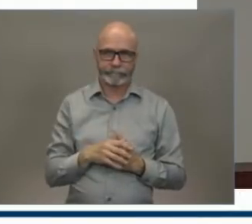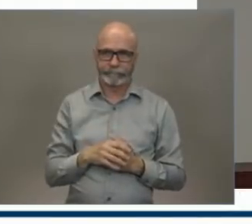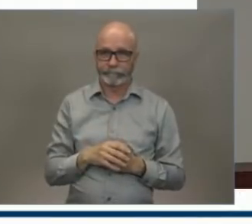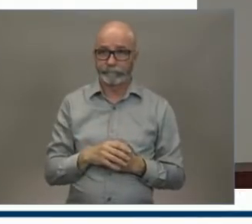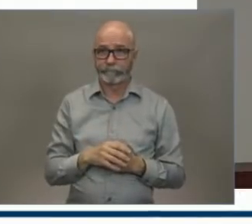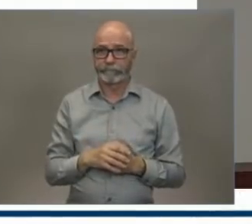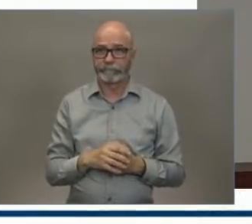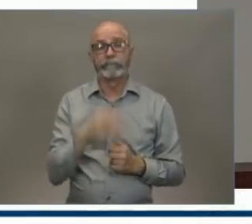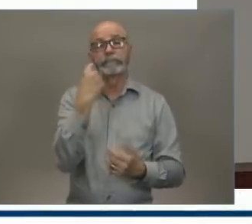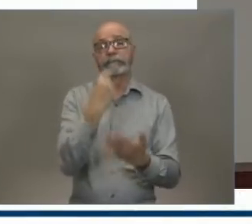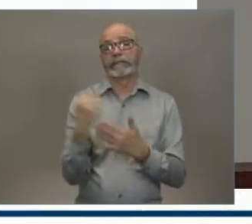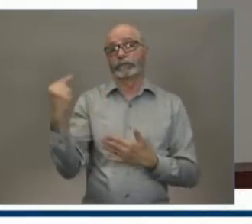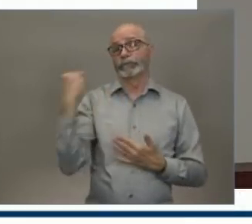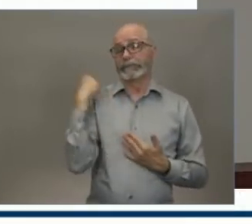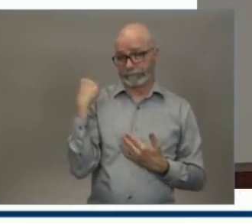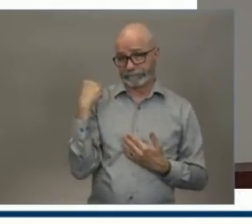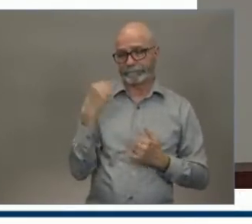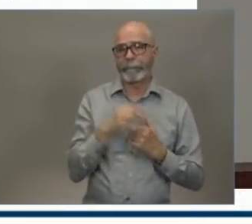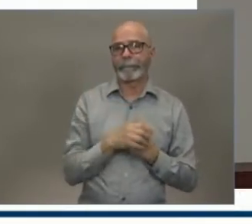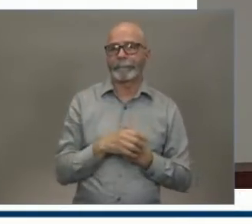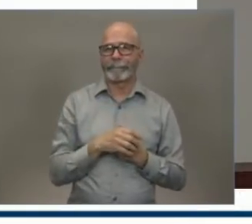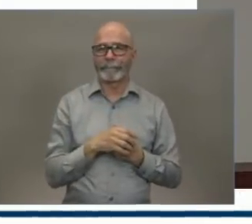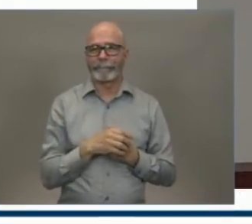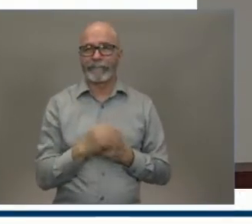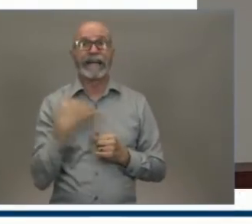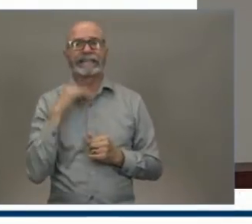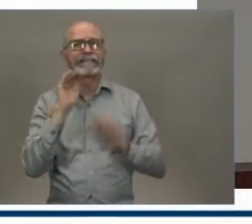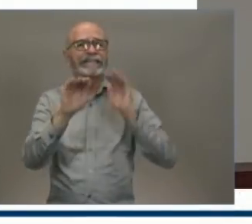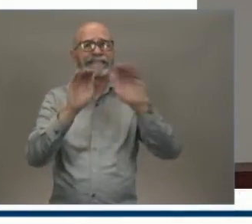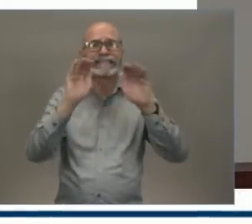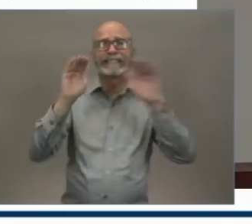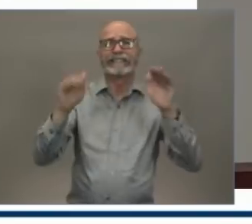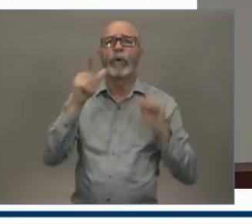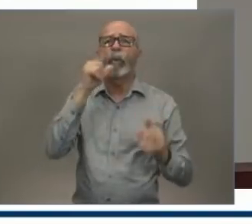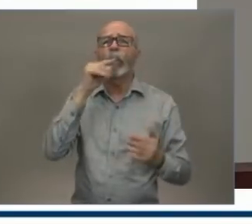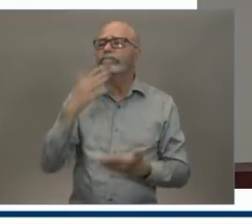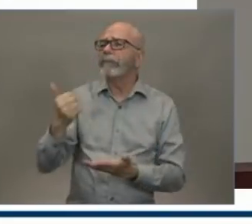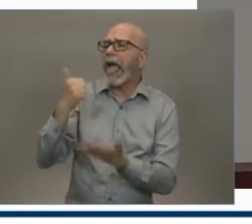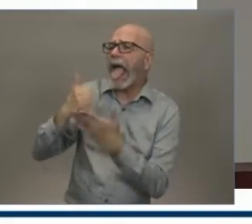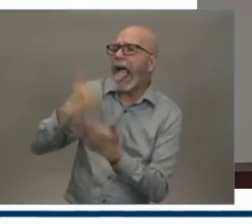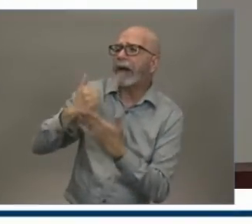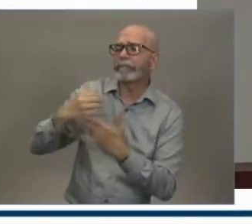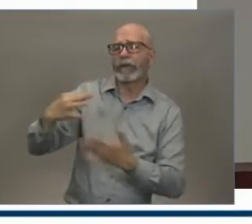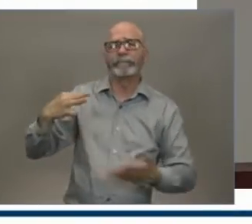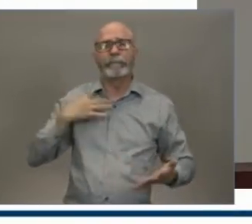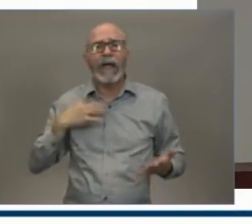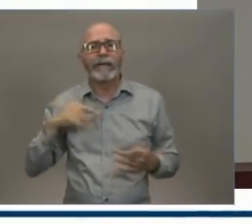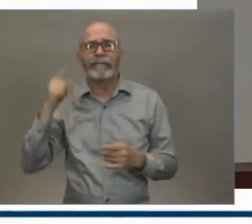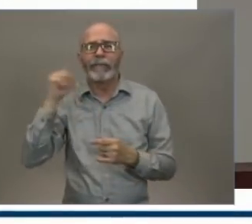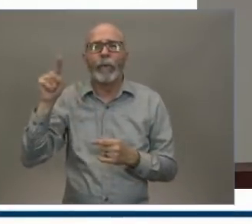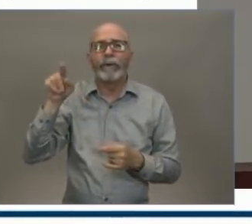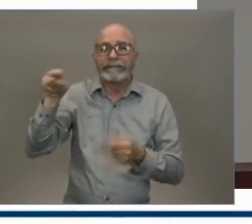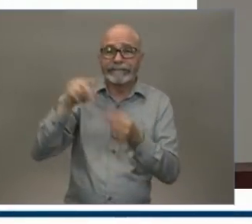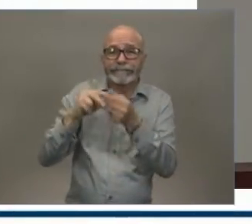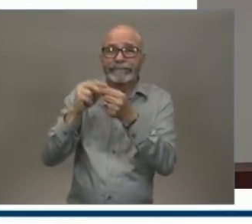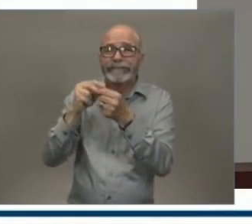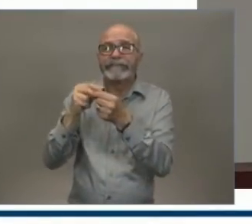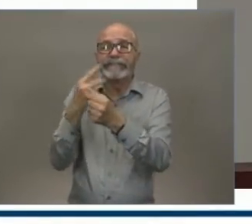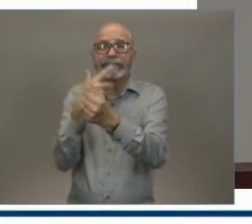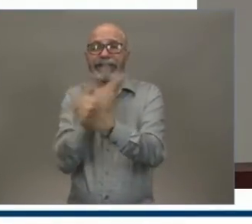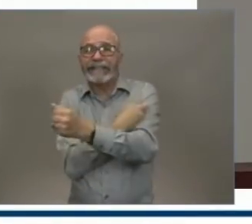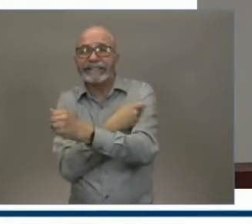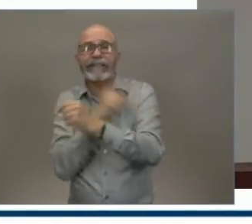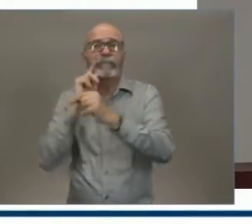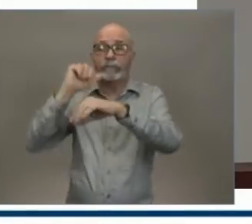Last week, we put out a call for help from volunteers at our upcoming community clinics as we start to plan those for